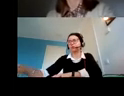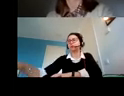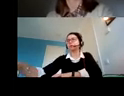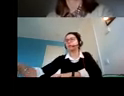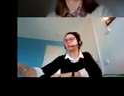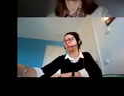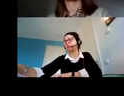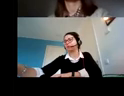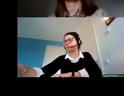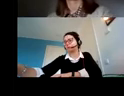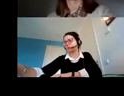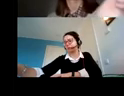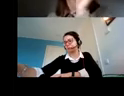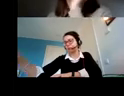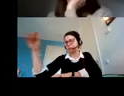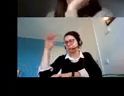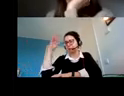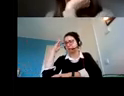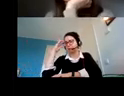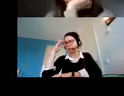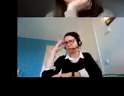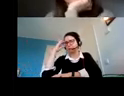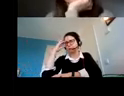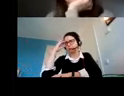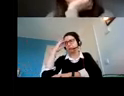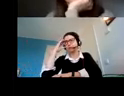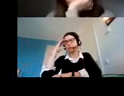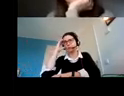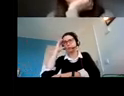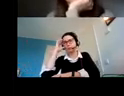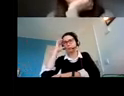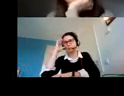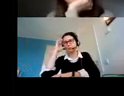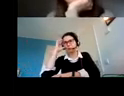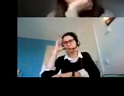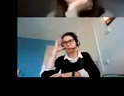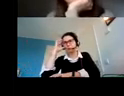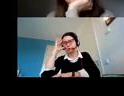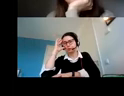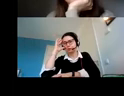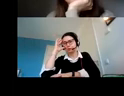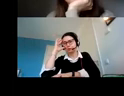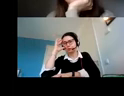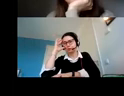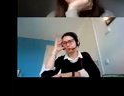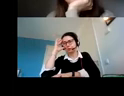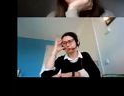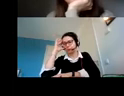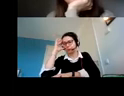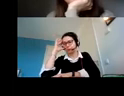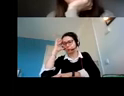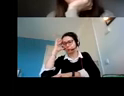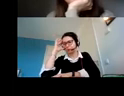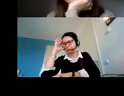before. And here, again, I don't want to spend so much time on that because my colleagues know better than me in this part,